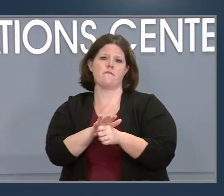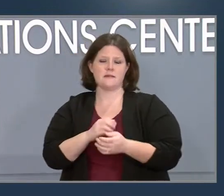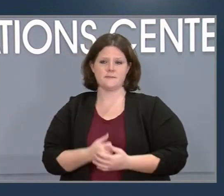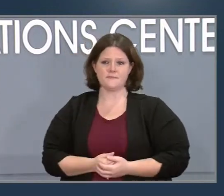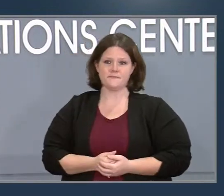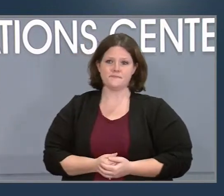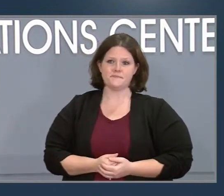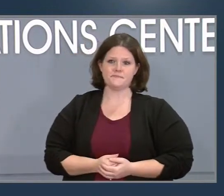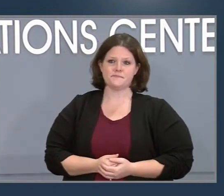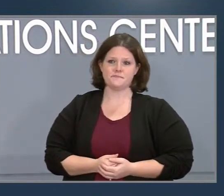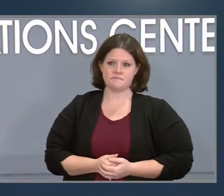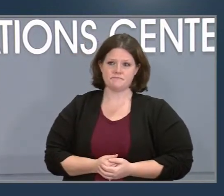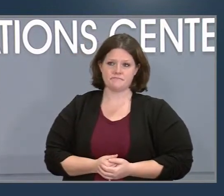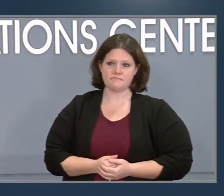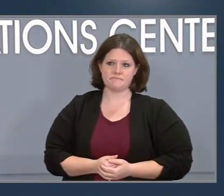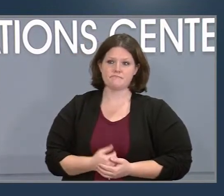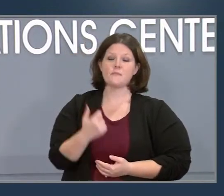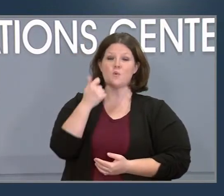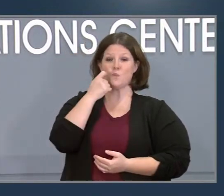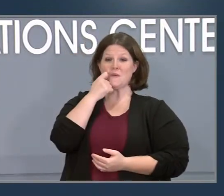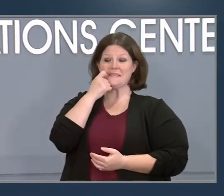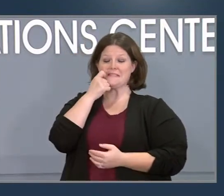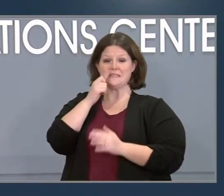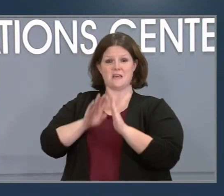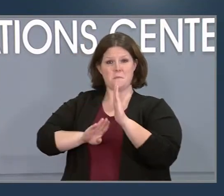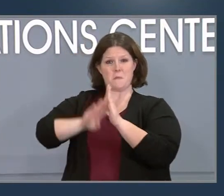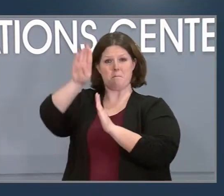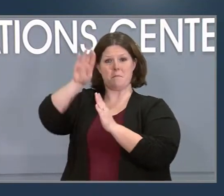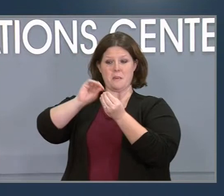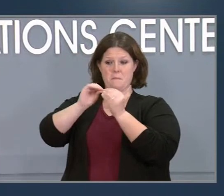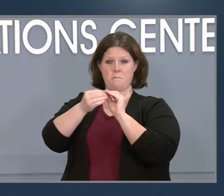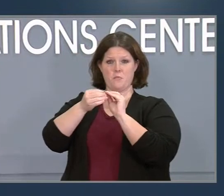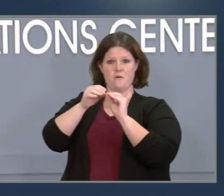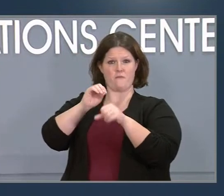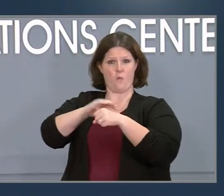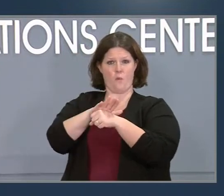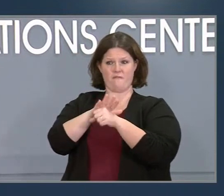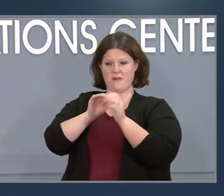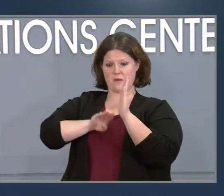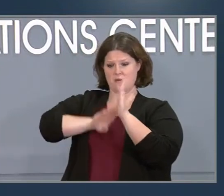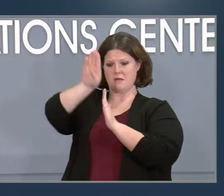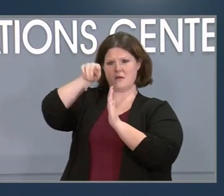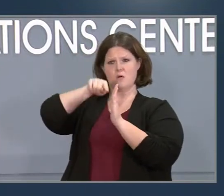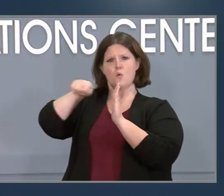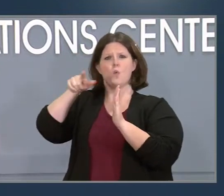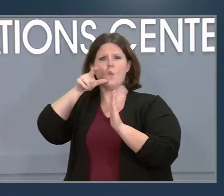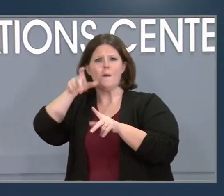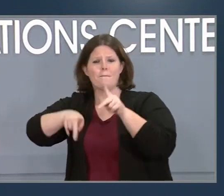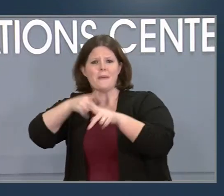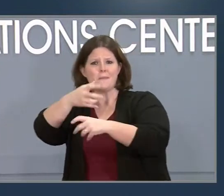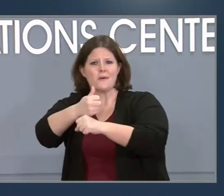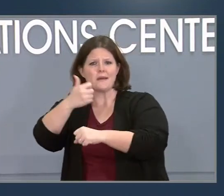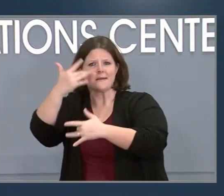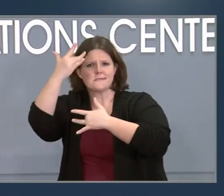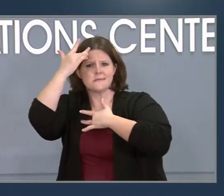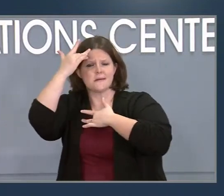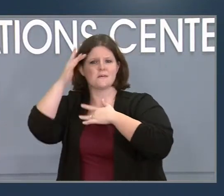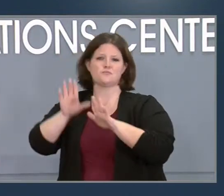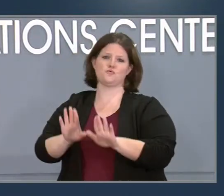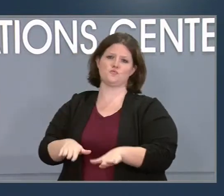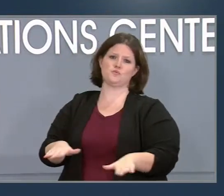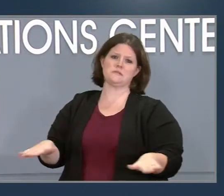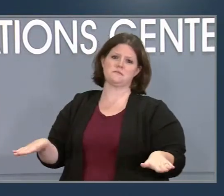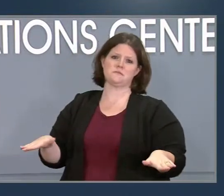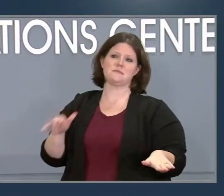recent surge of COVID-19, cases in children rose dramatically. That's why I'm excited that yesterday